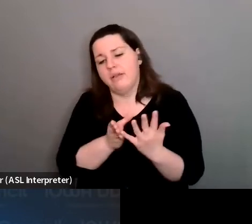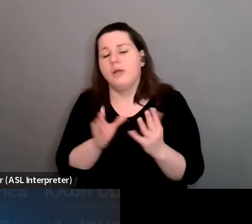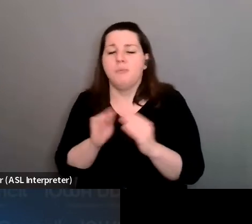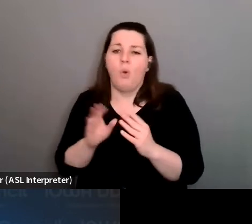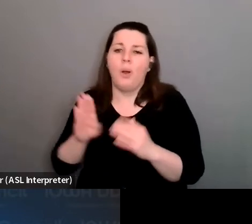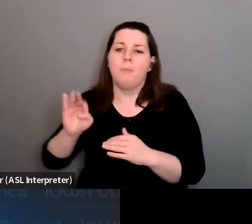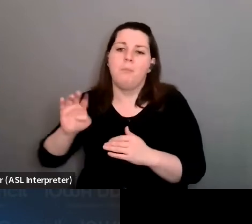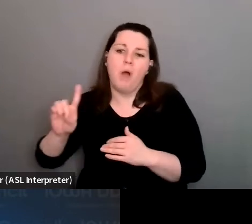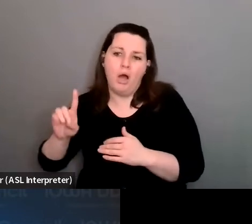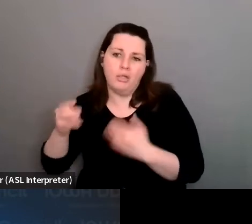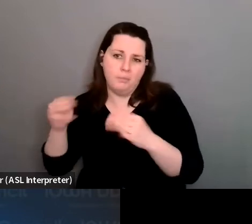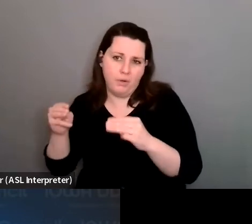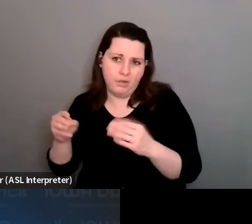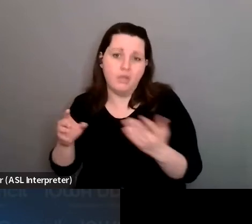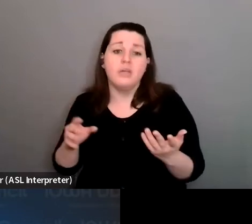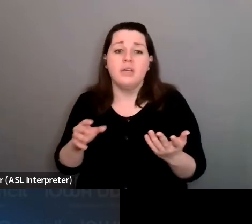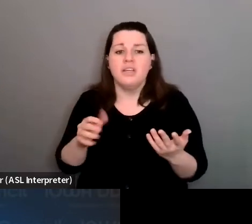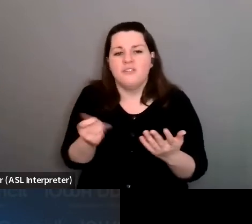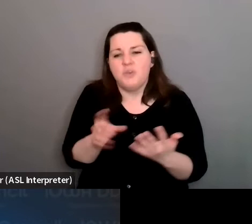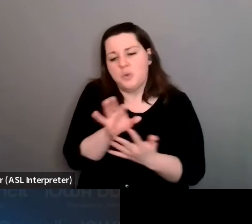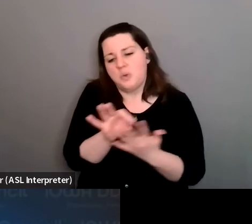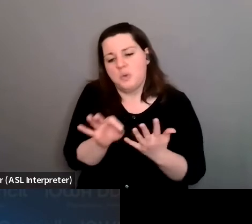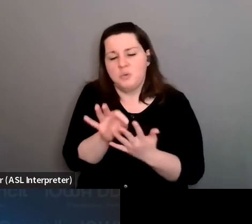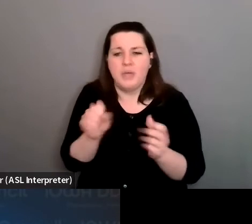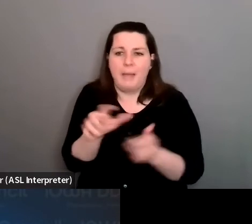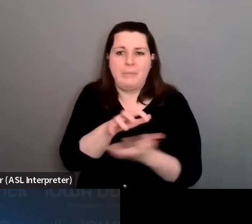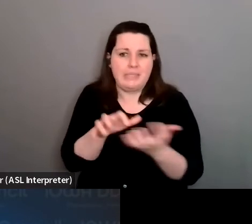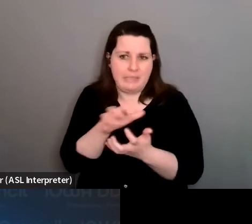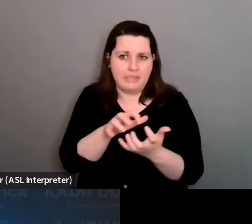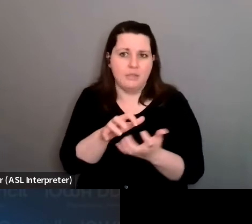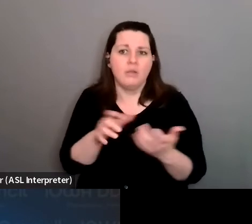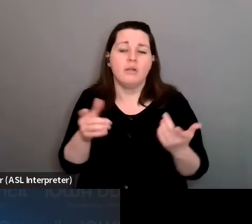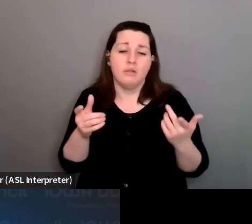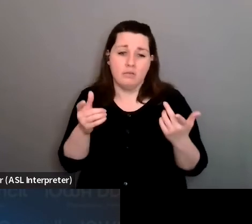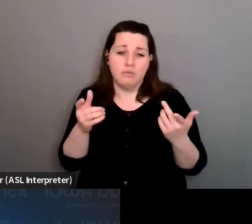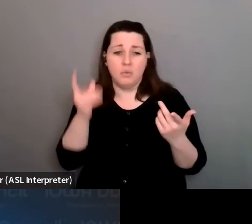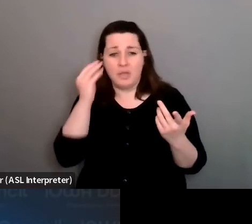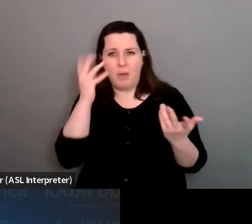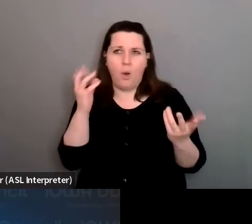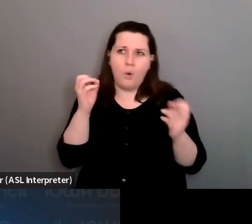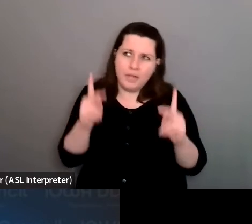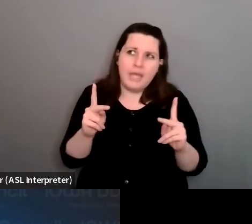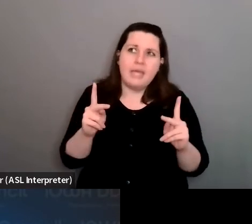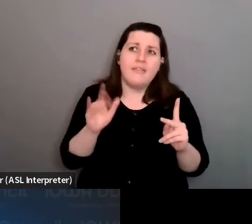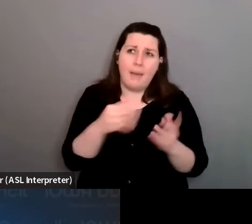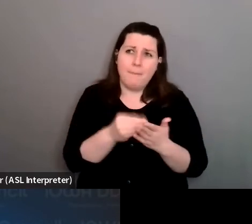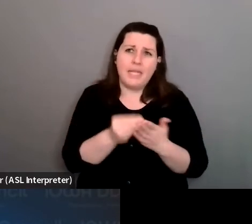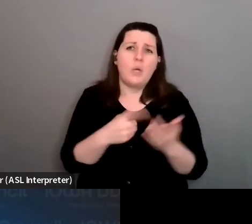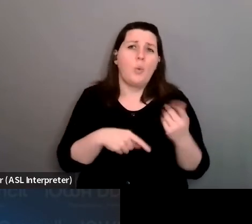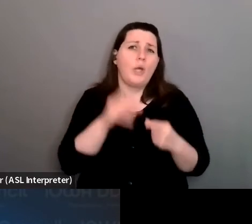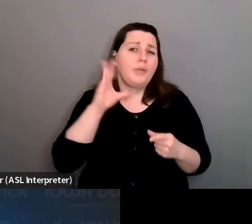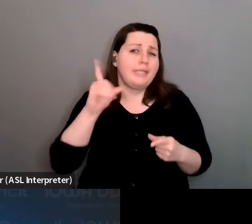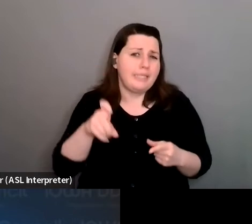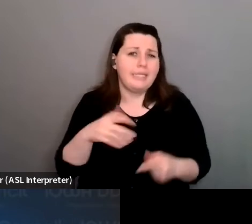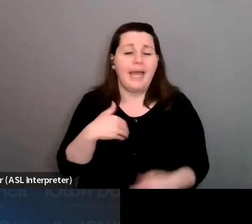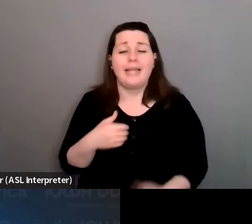there's a few options in the middle that let you mix those. So when you think about it, you think about when am I going to need this money and what is my risk